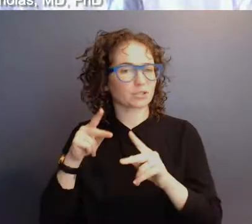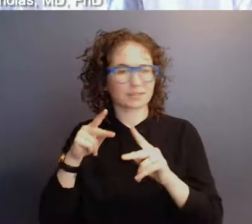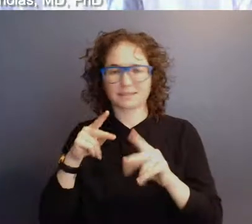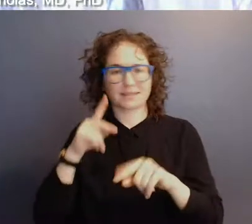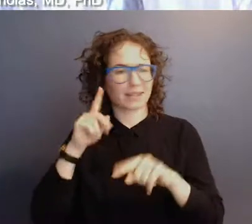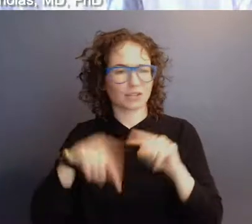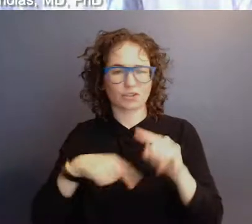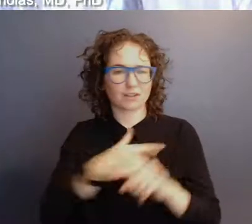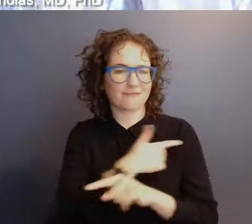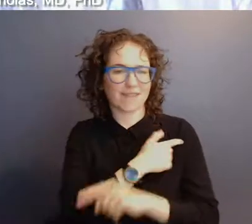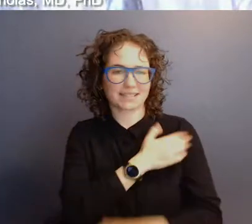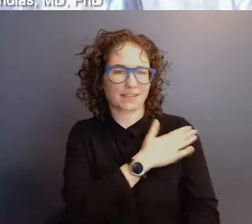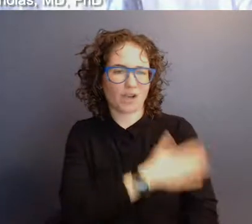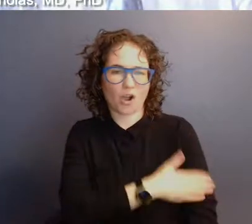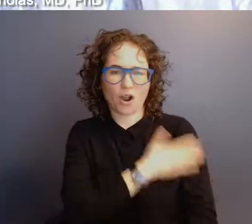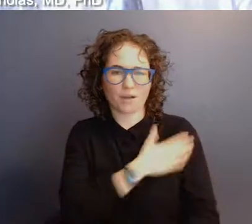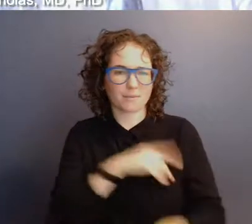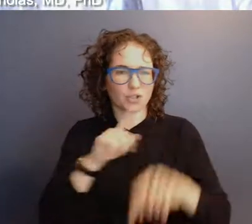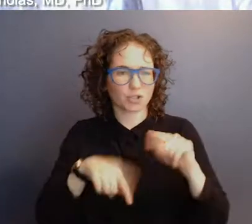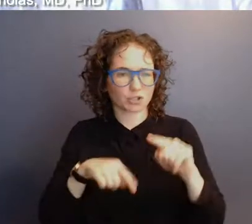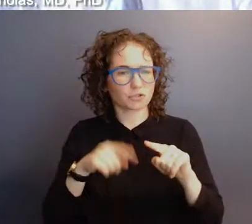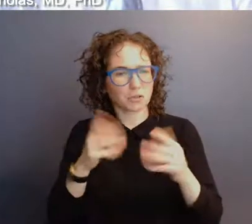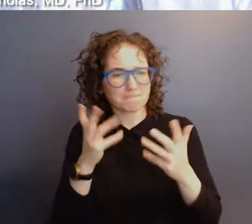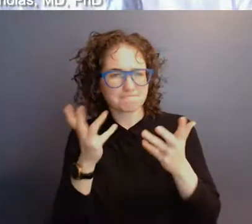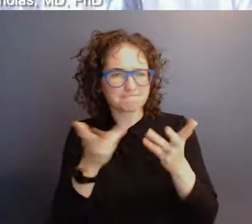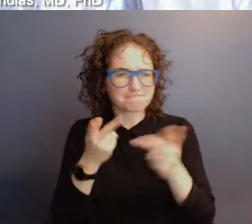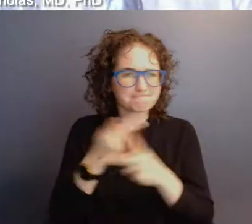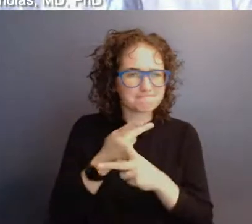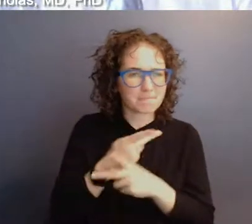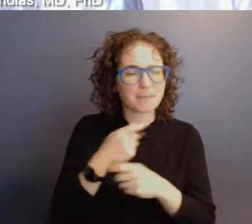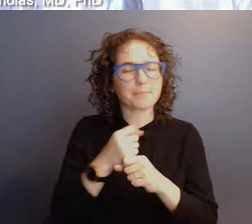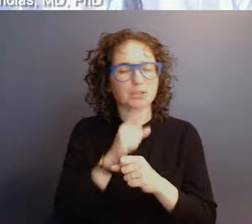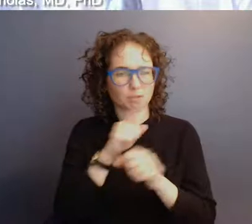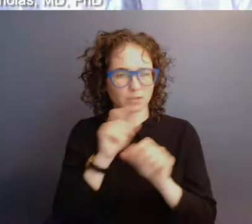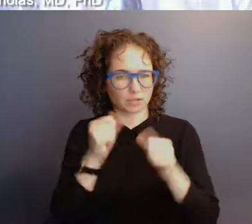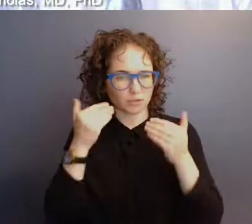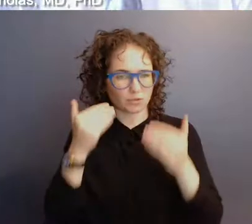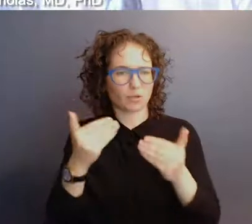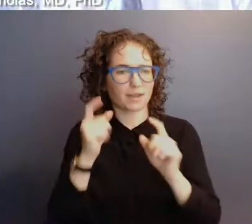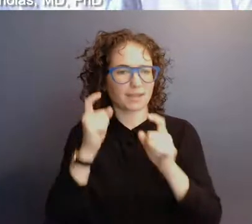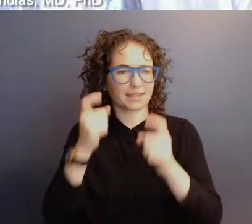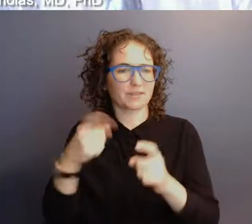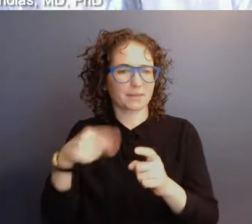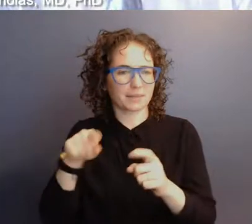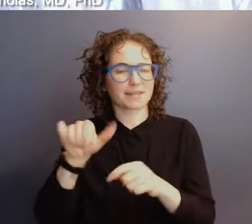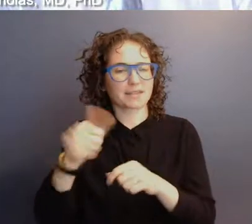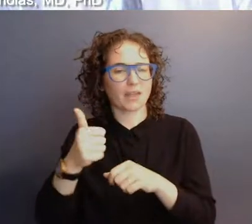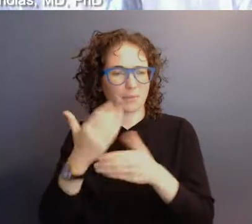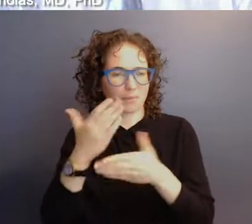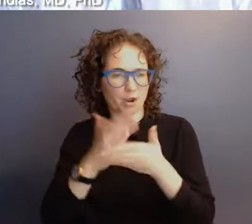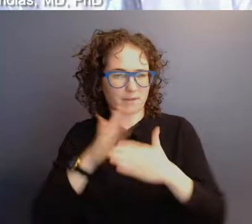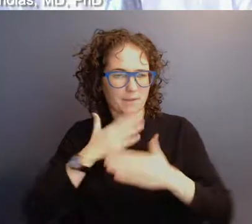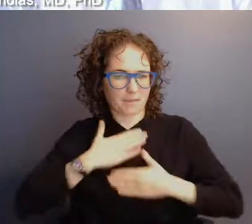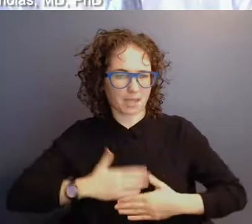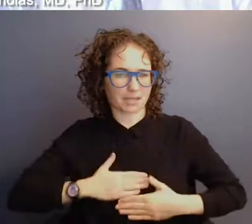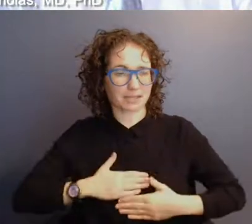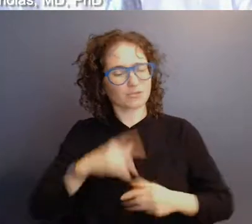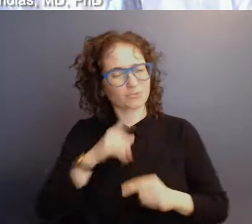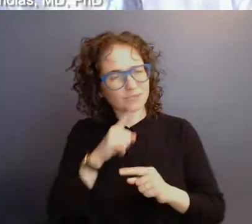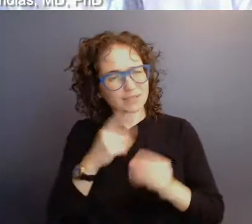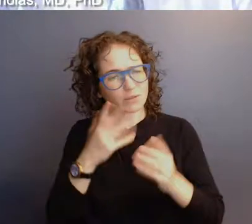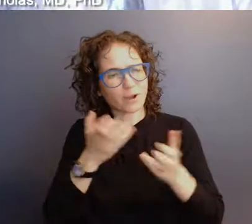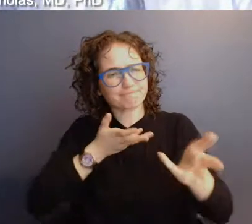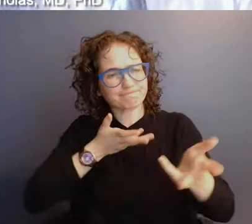the arm, so they made accommodations and made sure there was a way to give that person a vaccine in another area. So we really want to work with